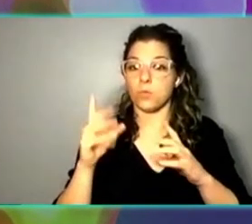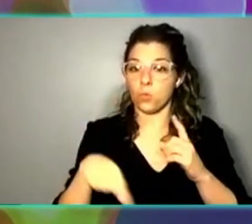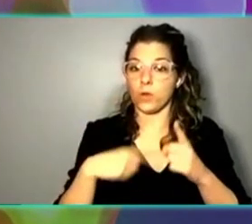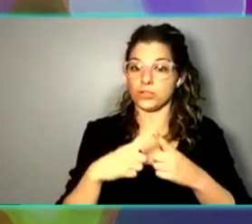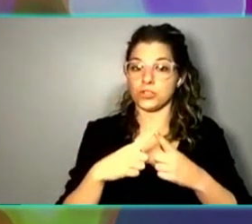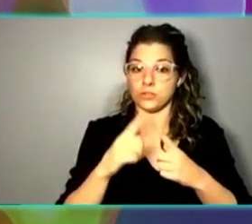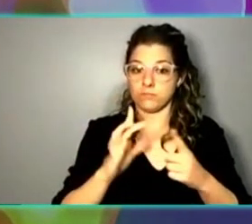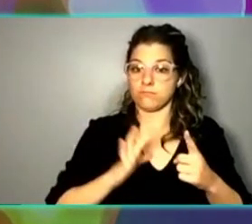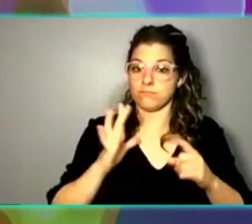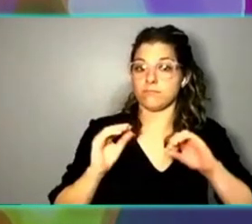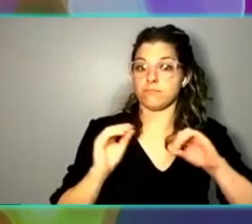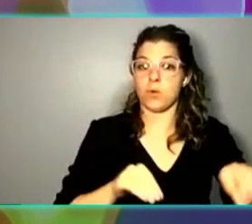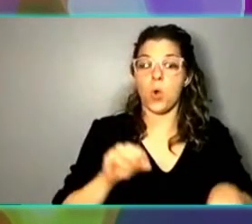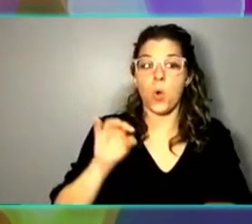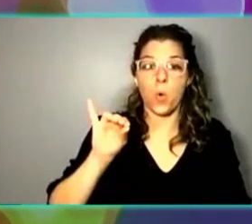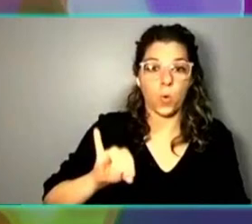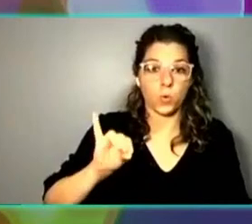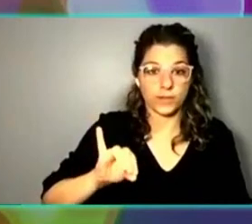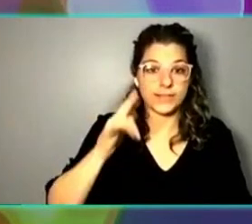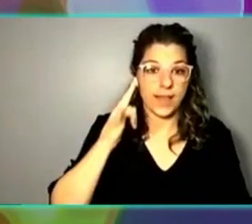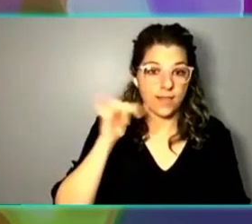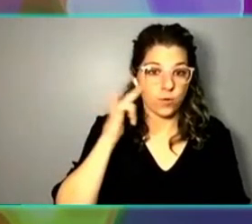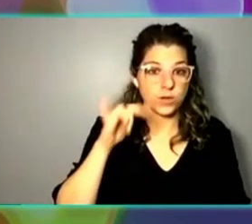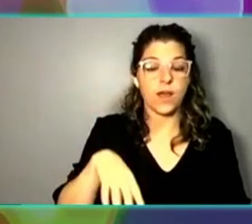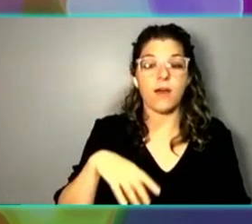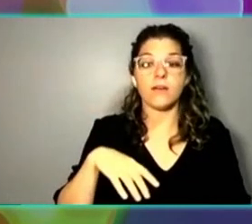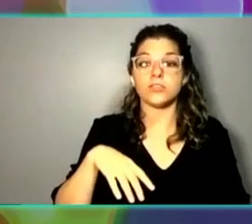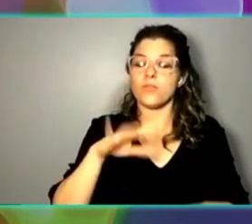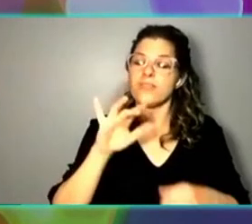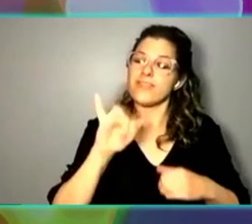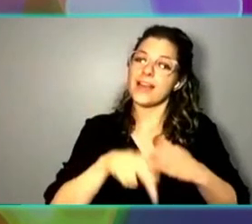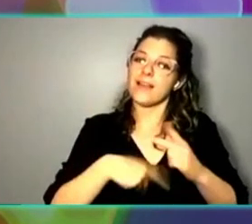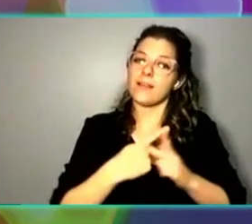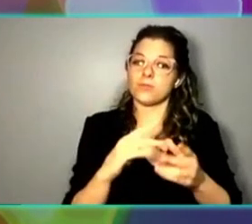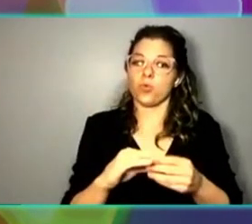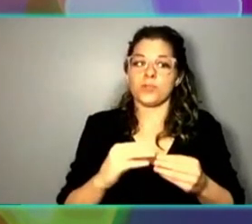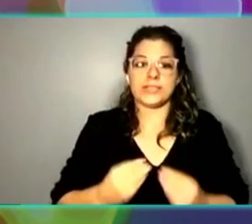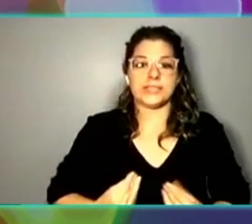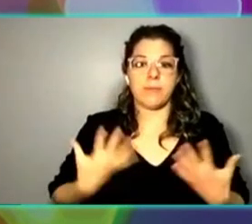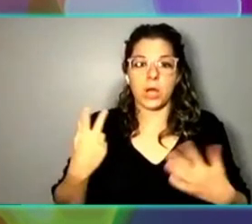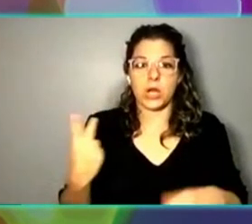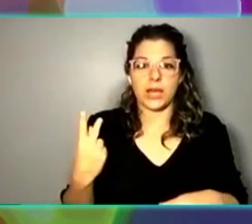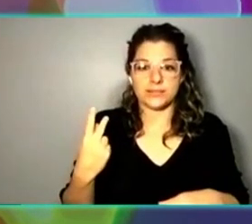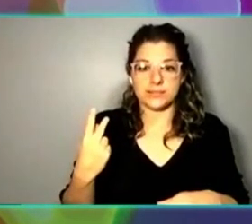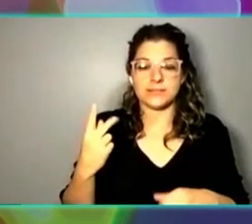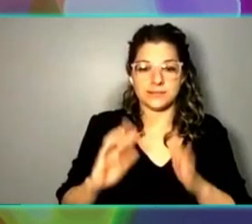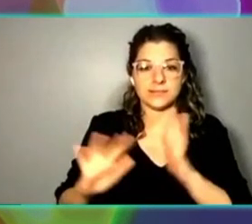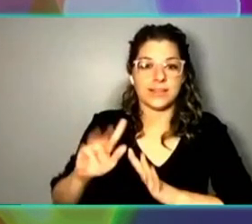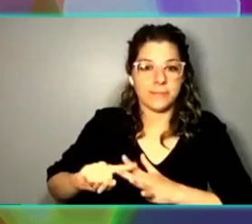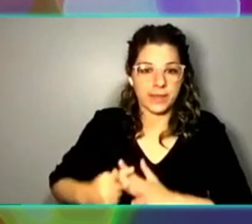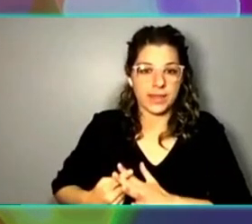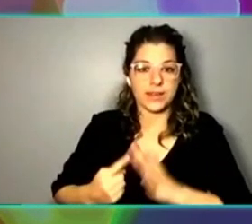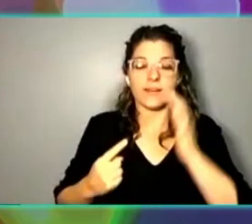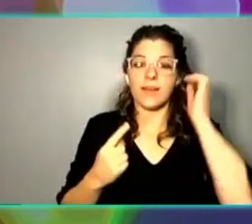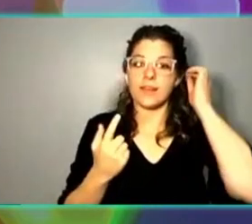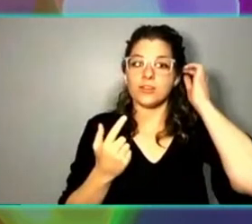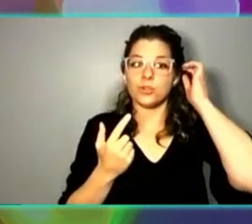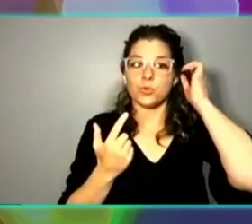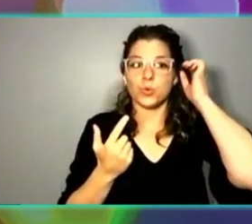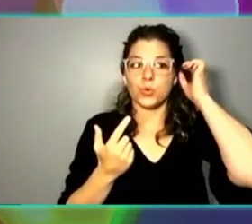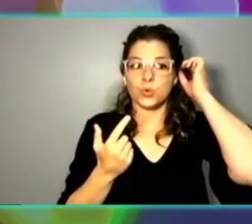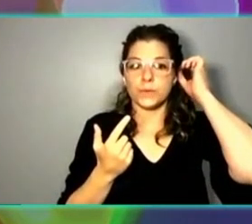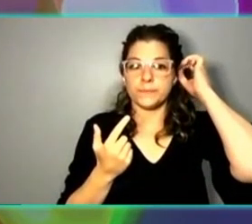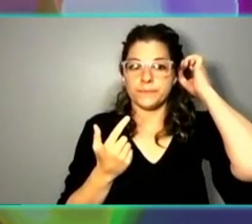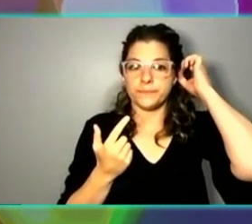came to Oakland, California. So those sorts of things inspired us originally. And to be able to